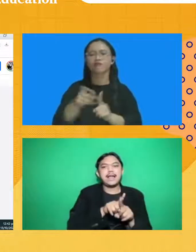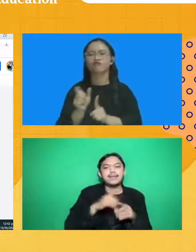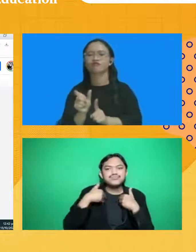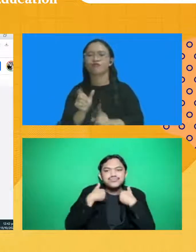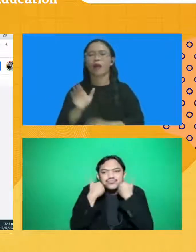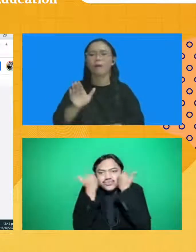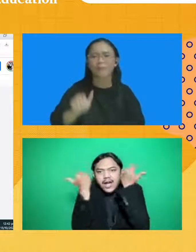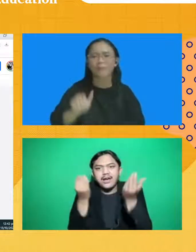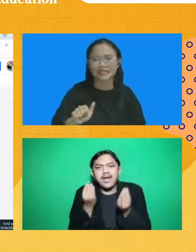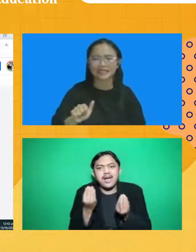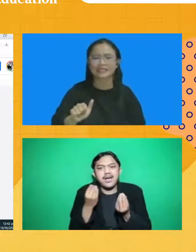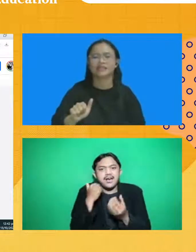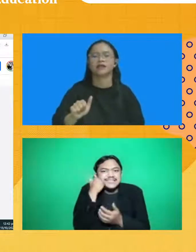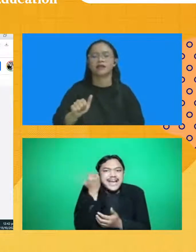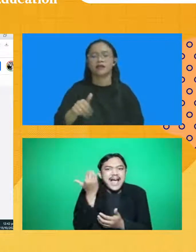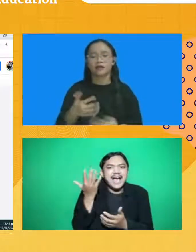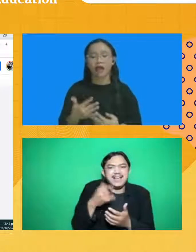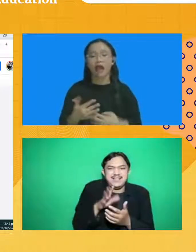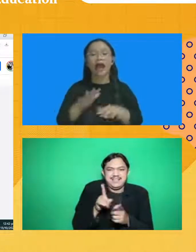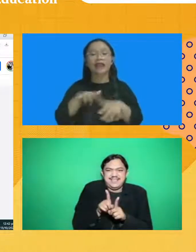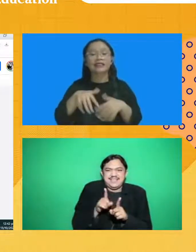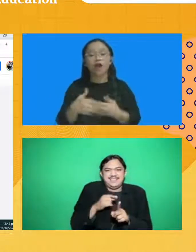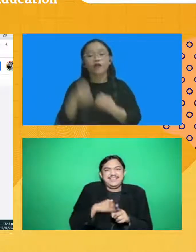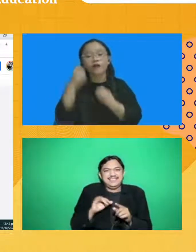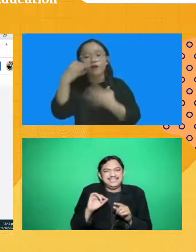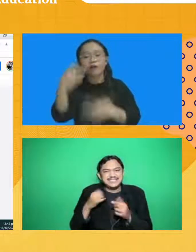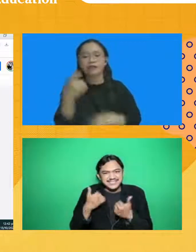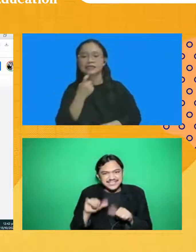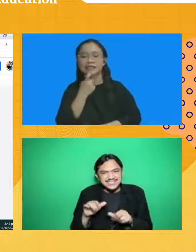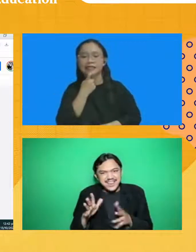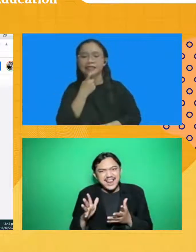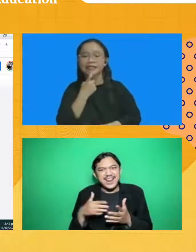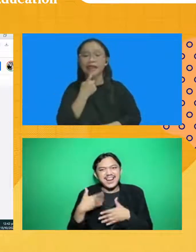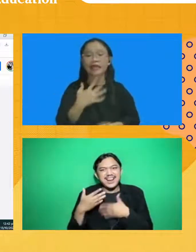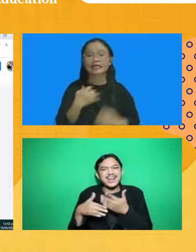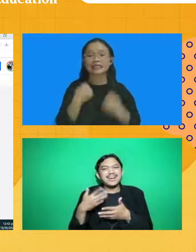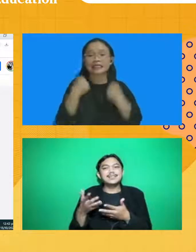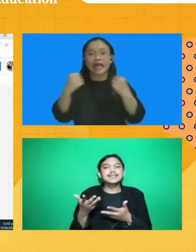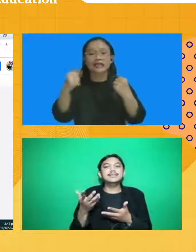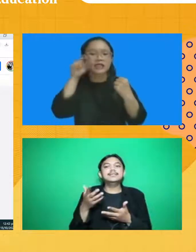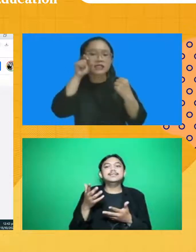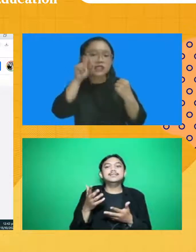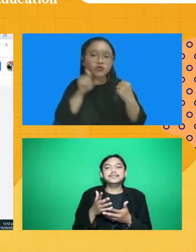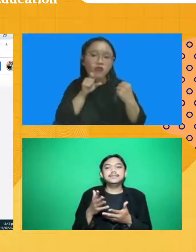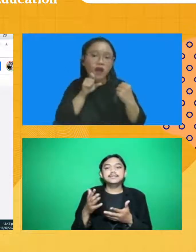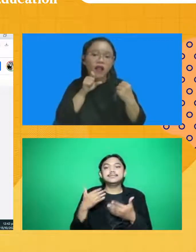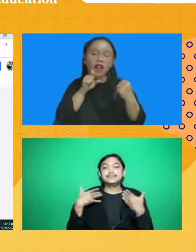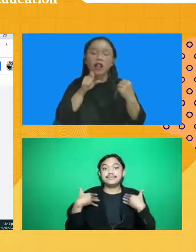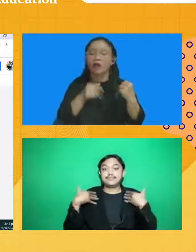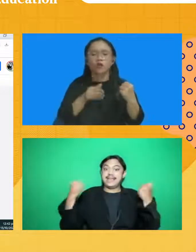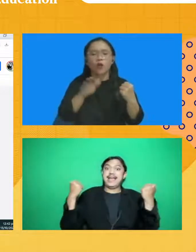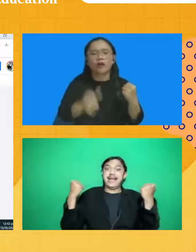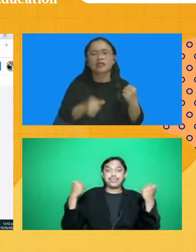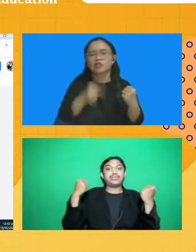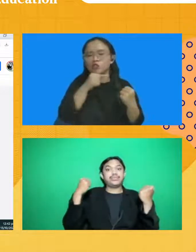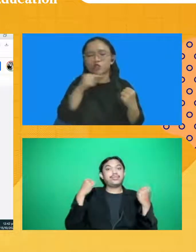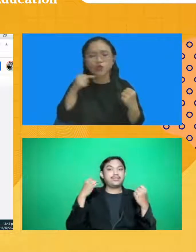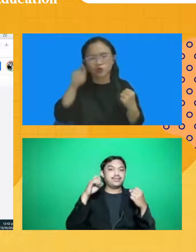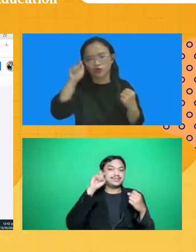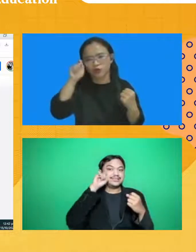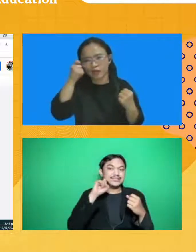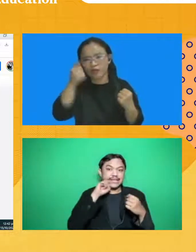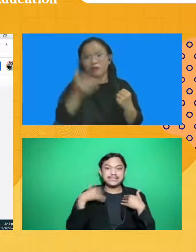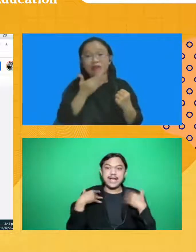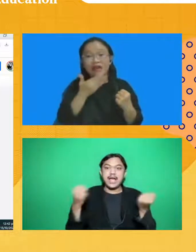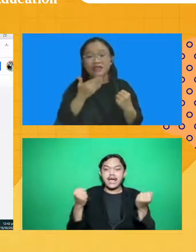loved, which was that people should get support, or communities should get support from NGOs, because NGOs,